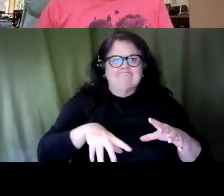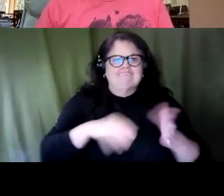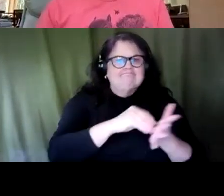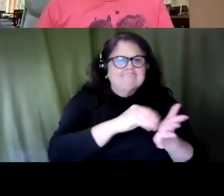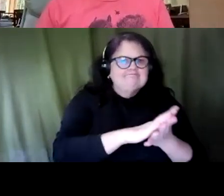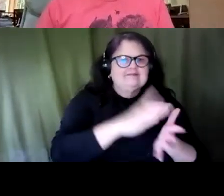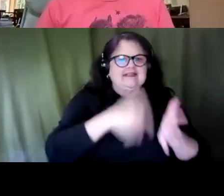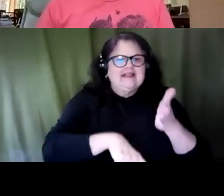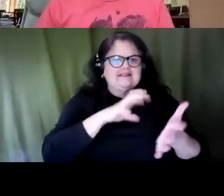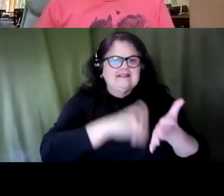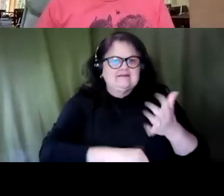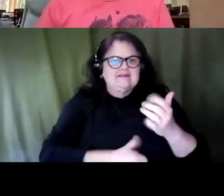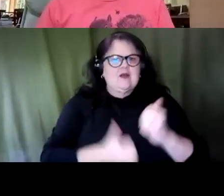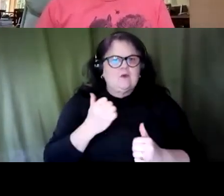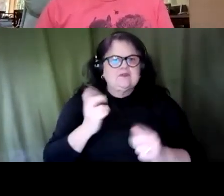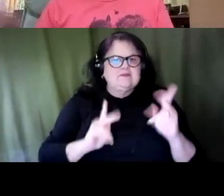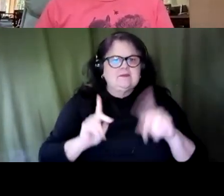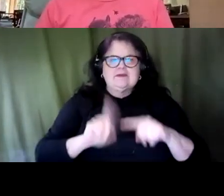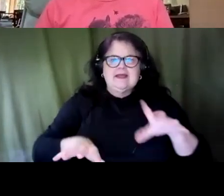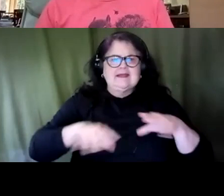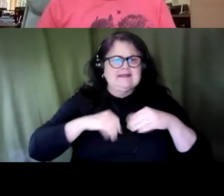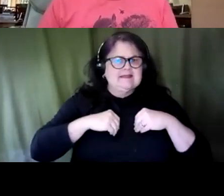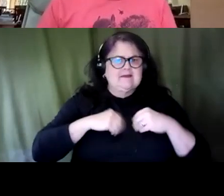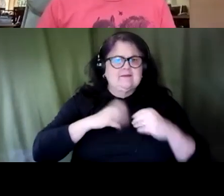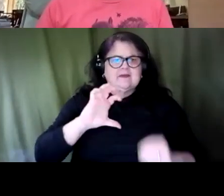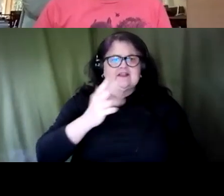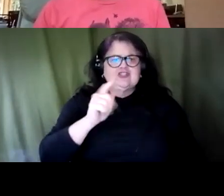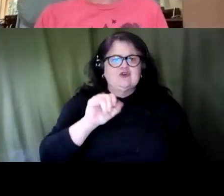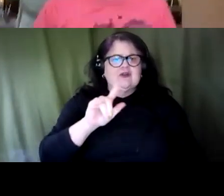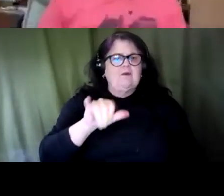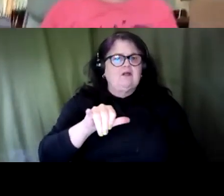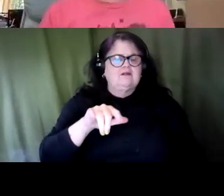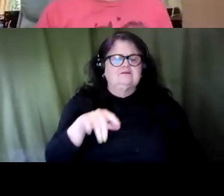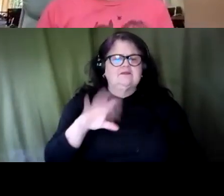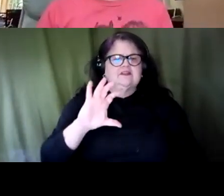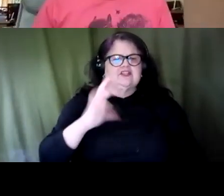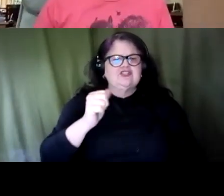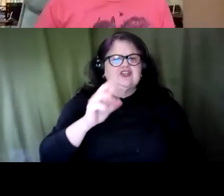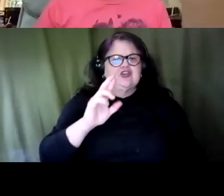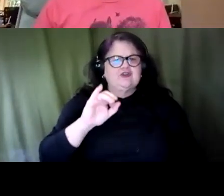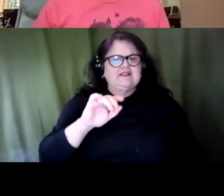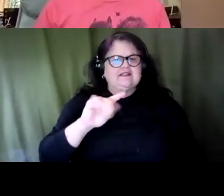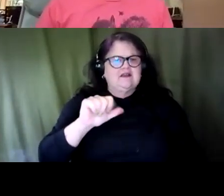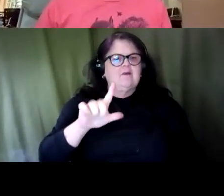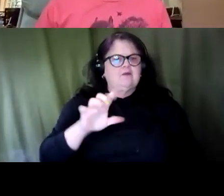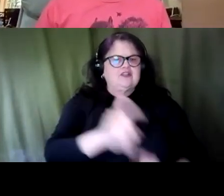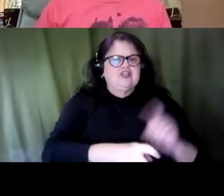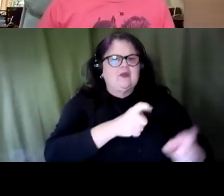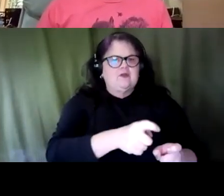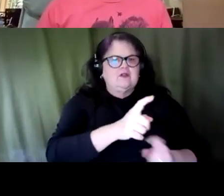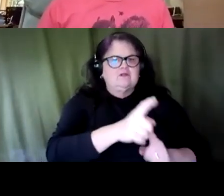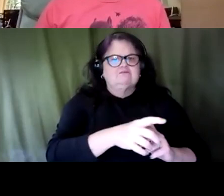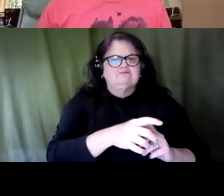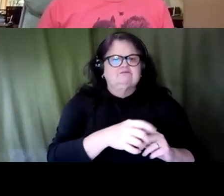now can't take charitable donations. They just take the standard deduction on their taxes. We're talking about like 90% or more of people.